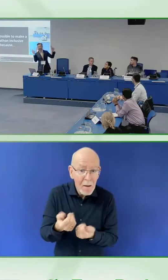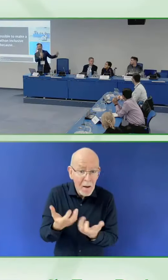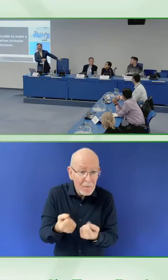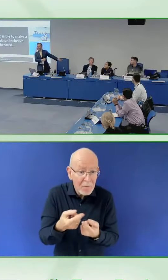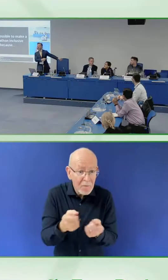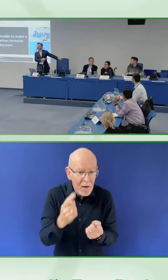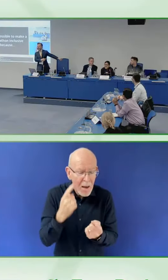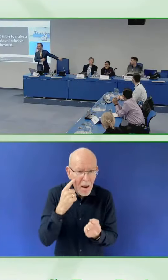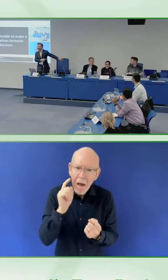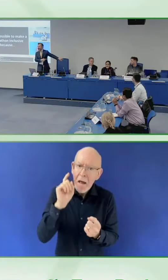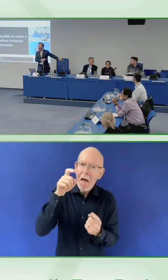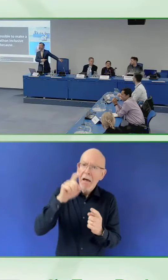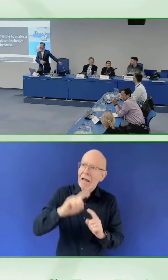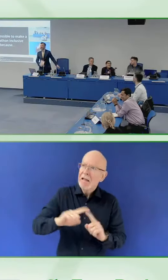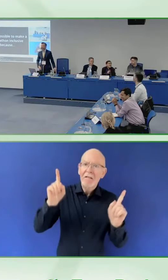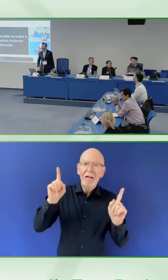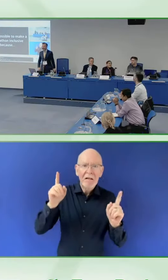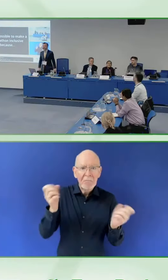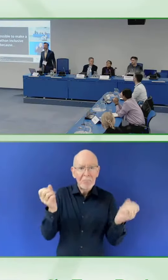the people.